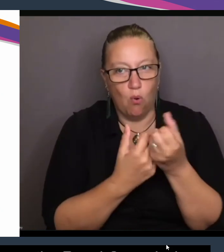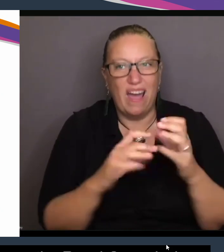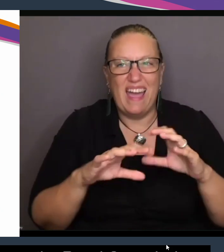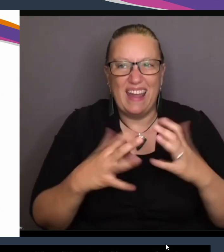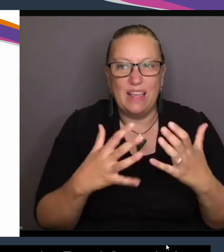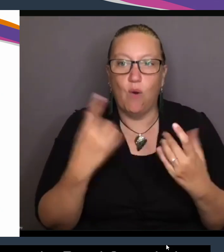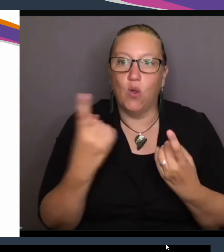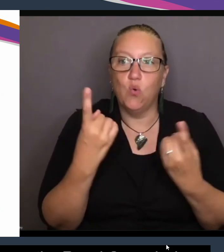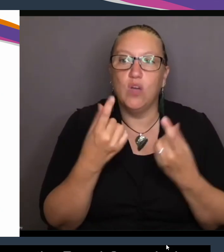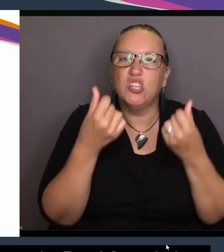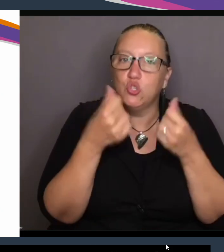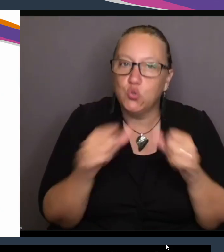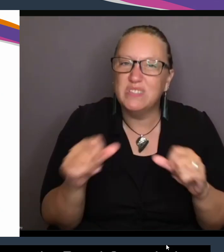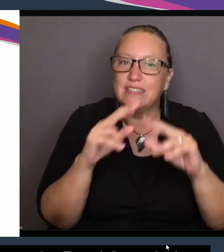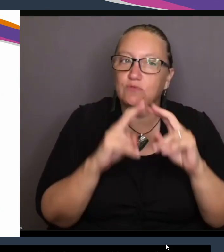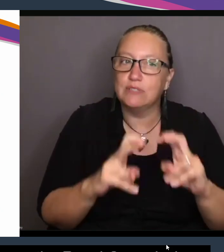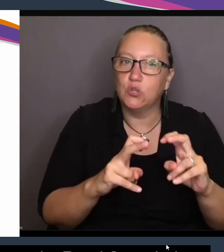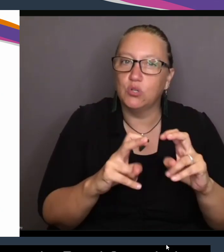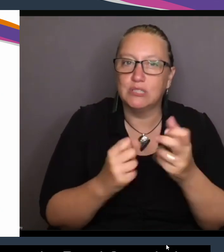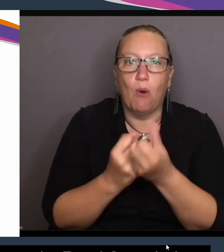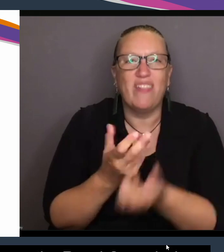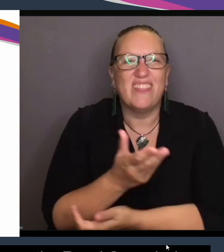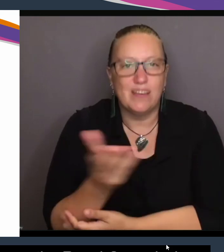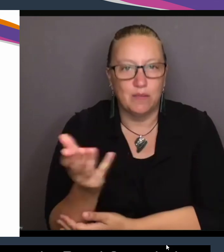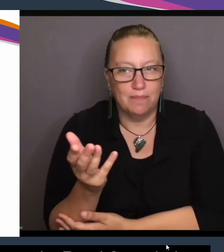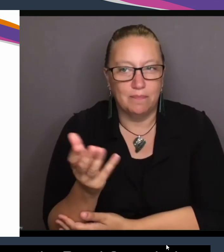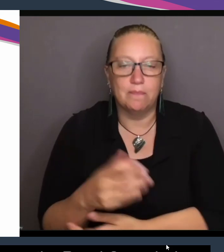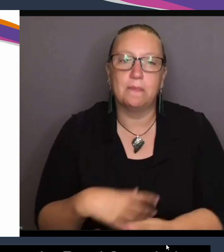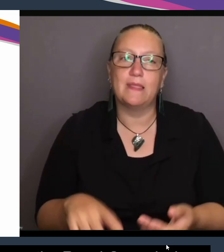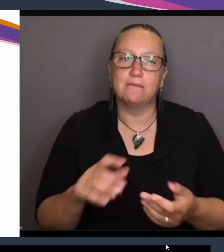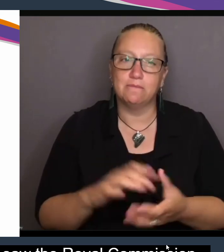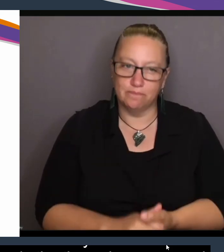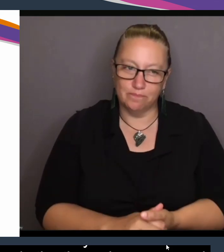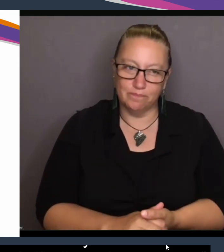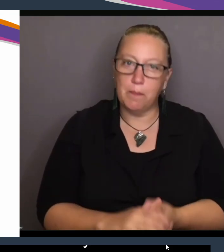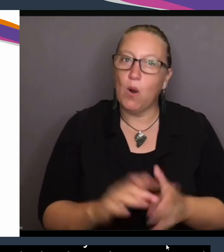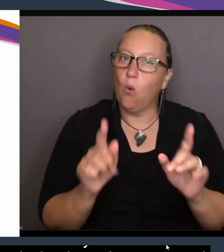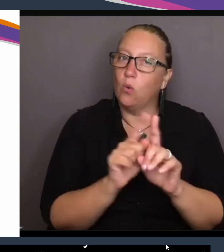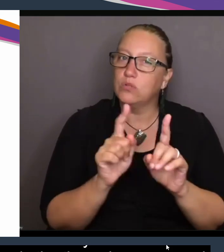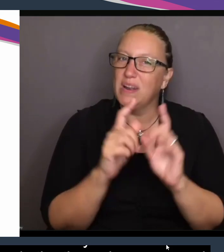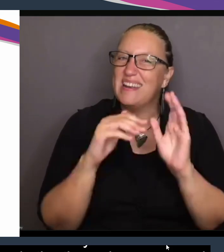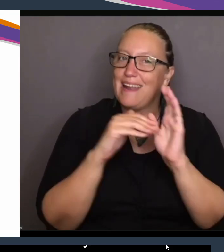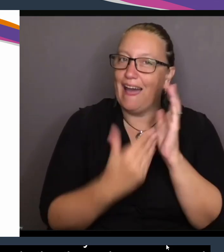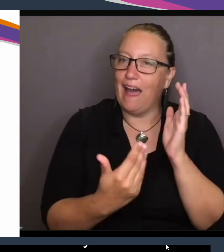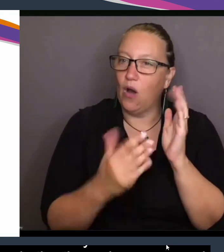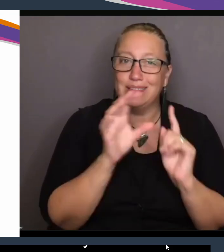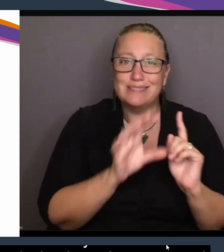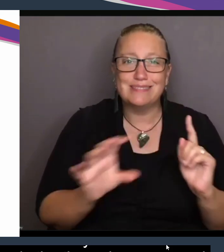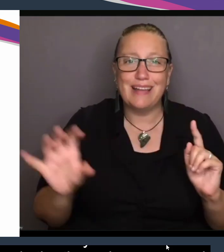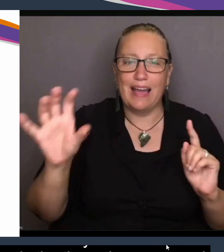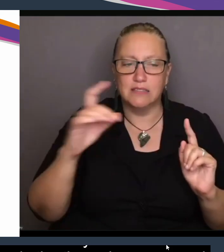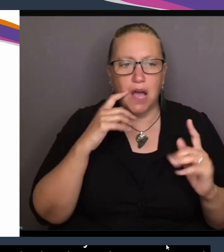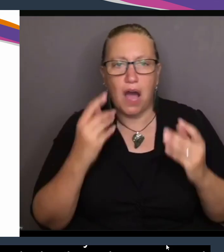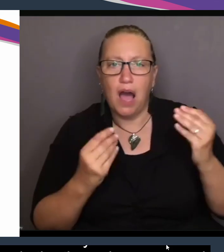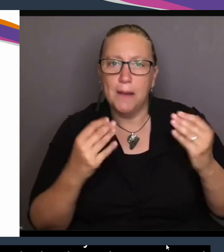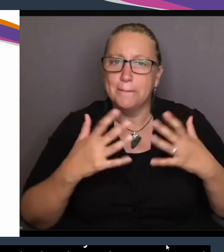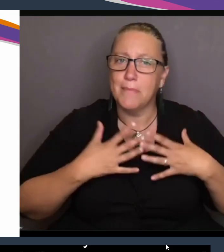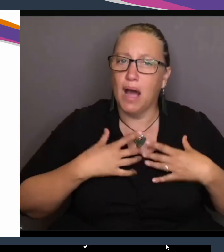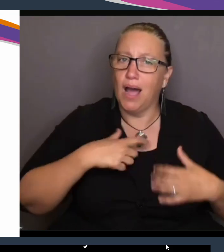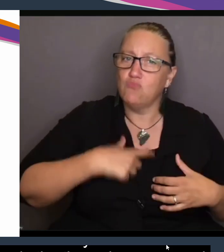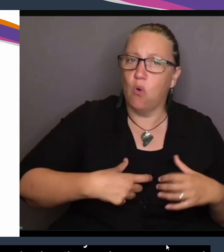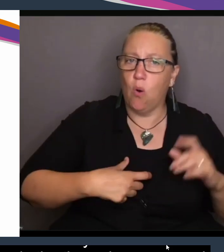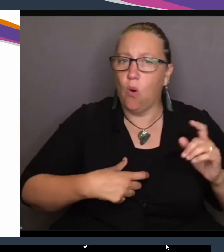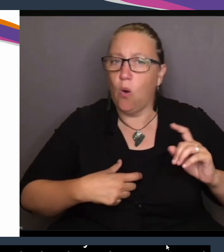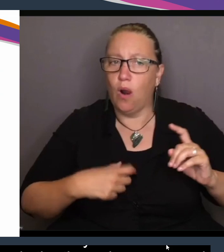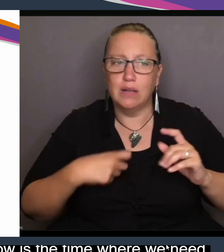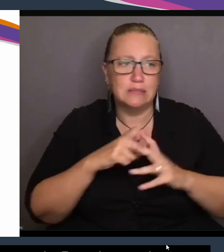research. But also we know at a time when states and territories are grappling with, well, what's their role in the disability